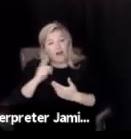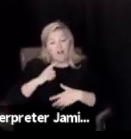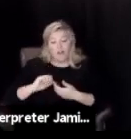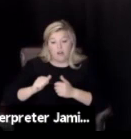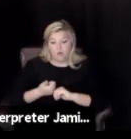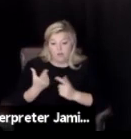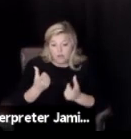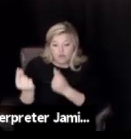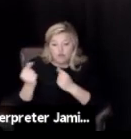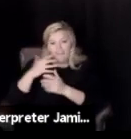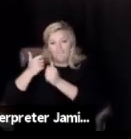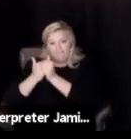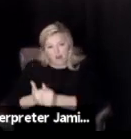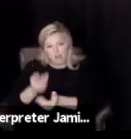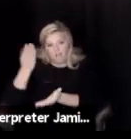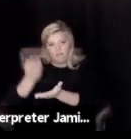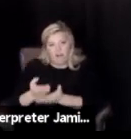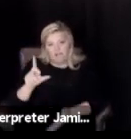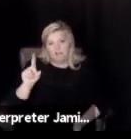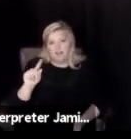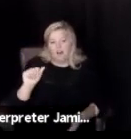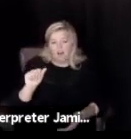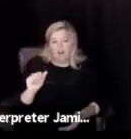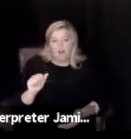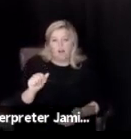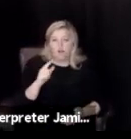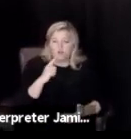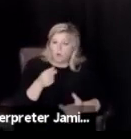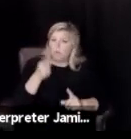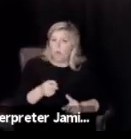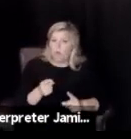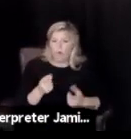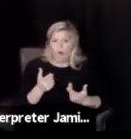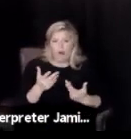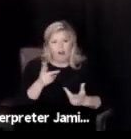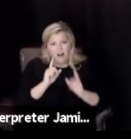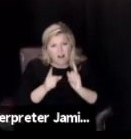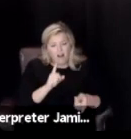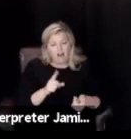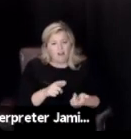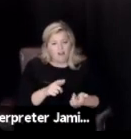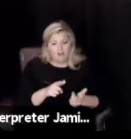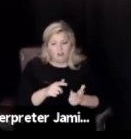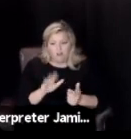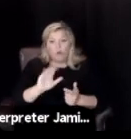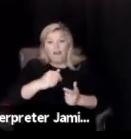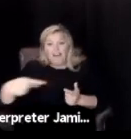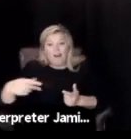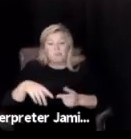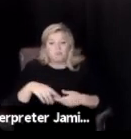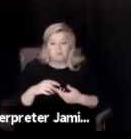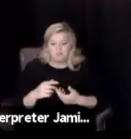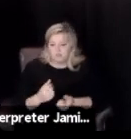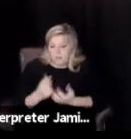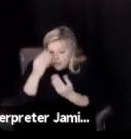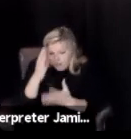so much conversation around how much information, the different apps that you use, how